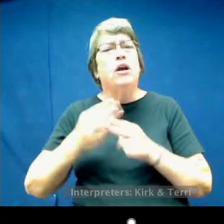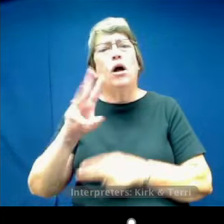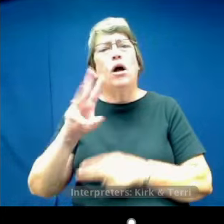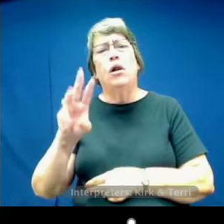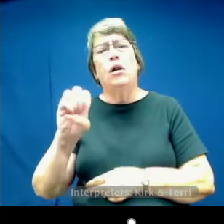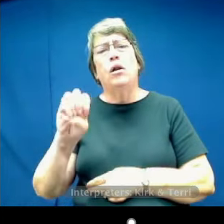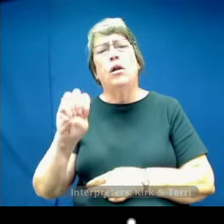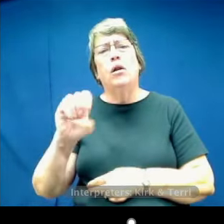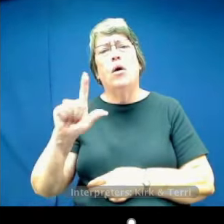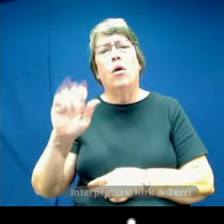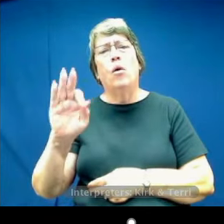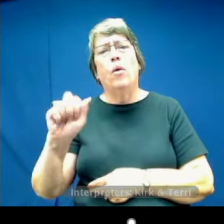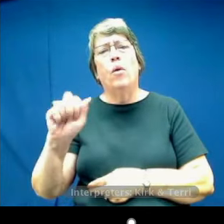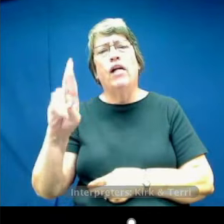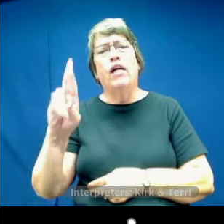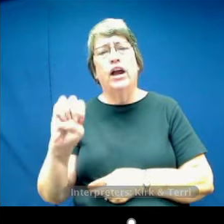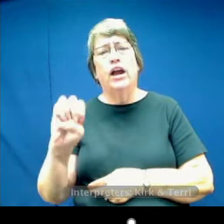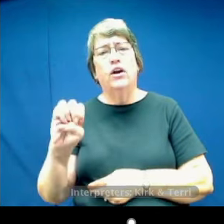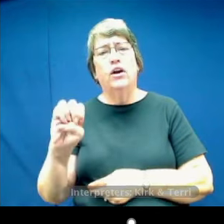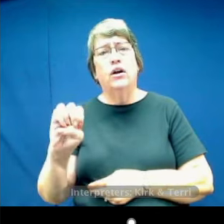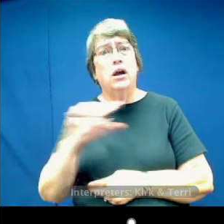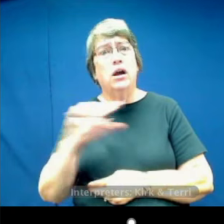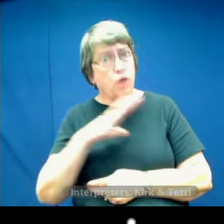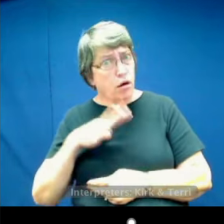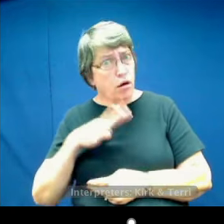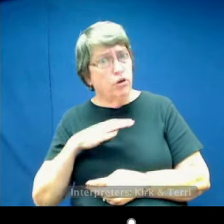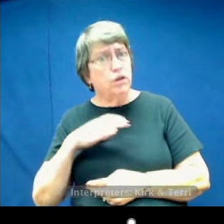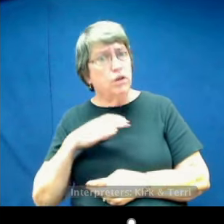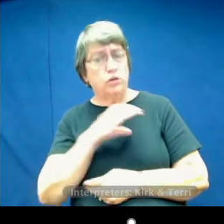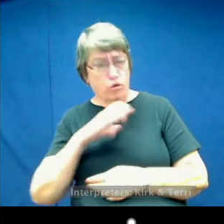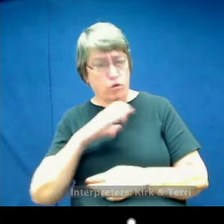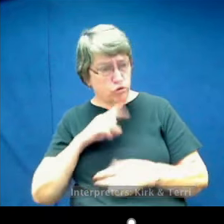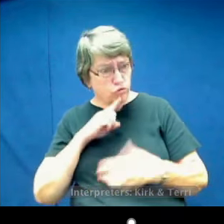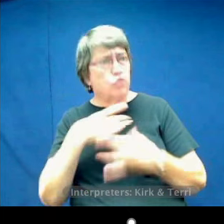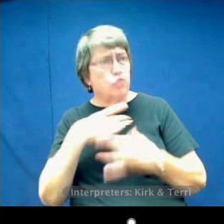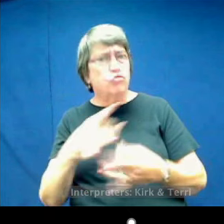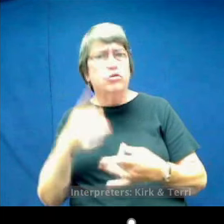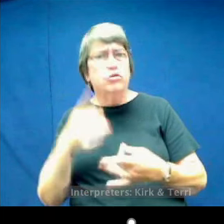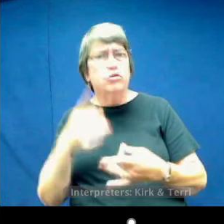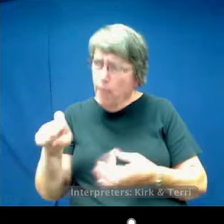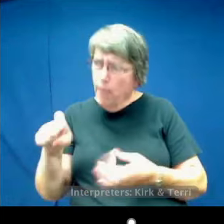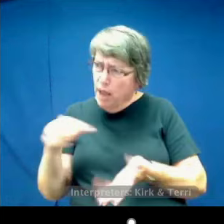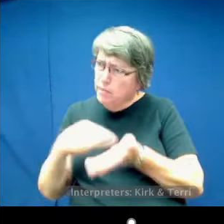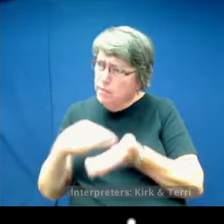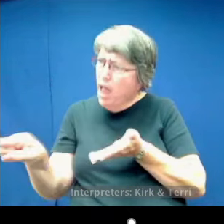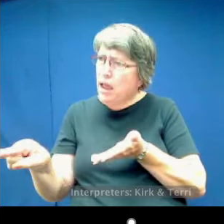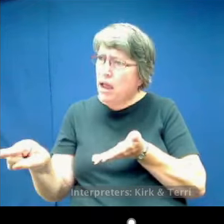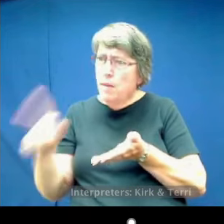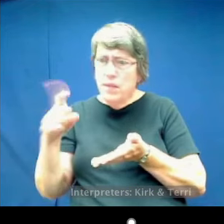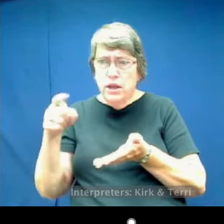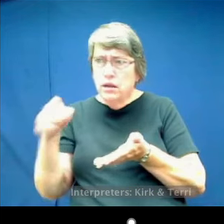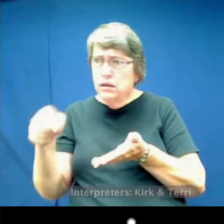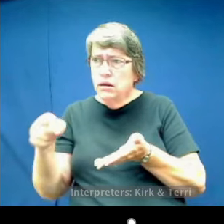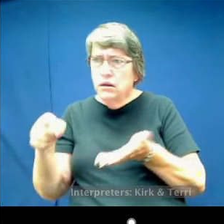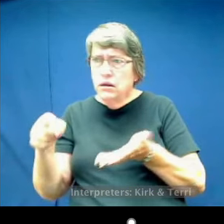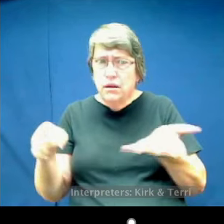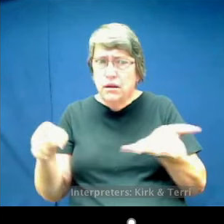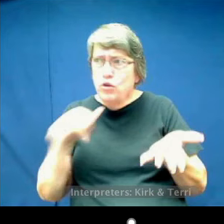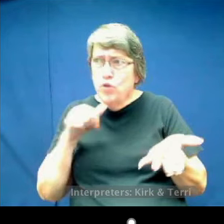Congress has an interest in ensuring that people pay their child support obligations so that the state isn't doing